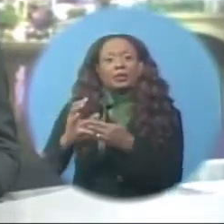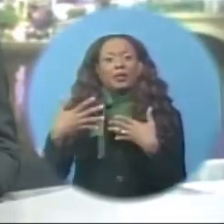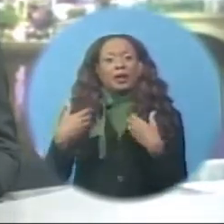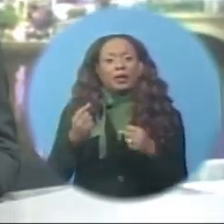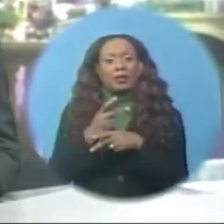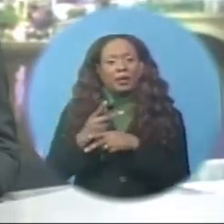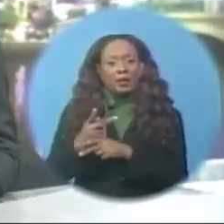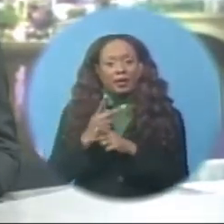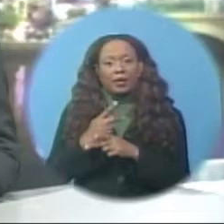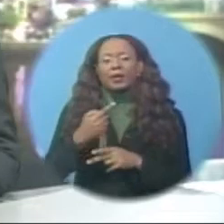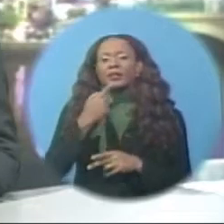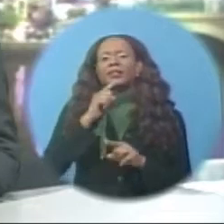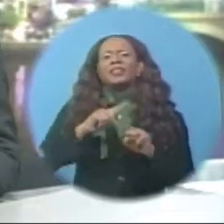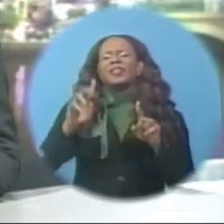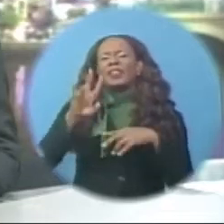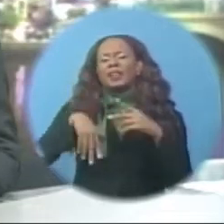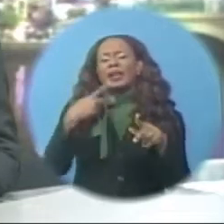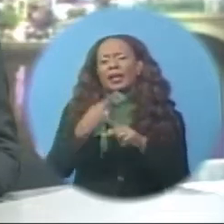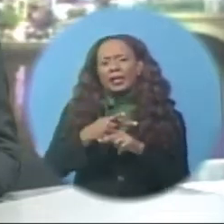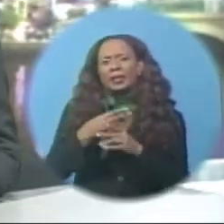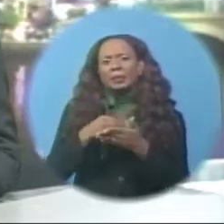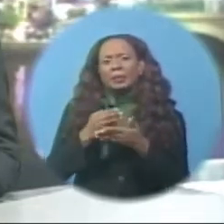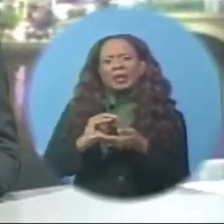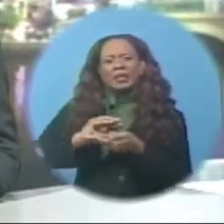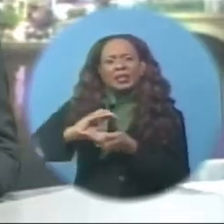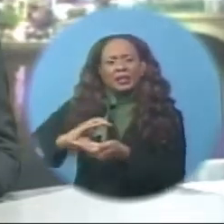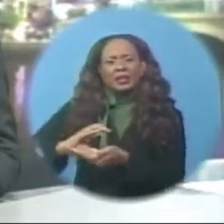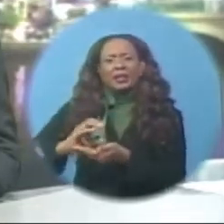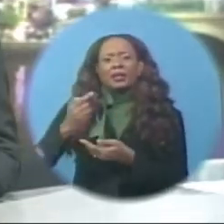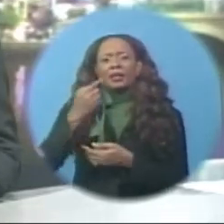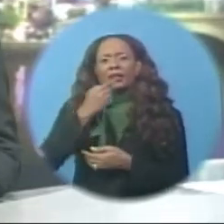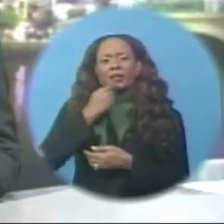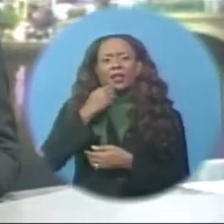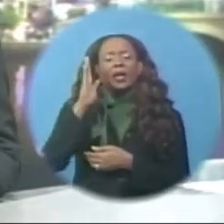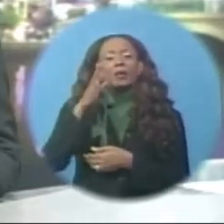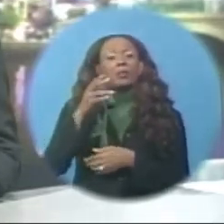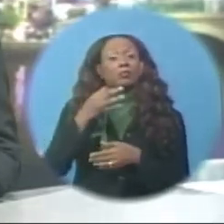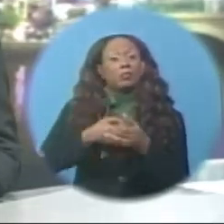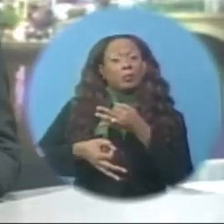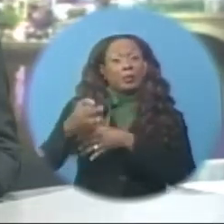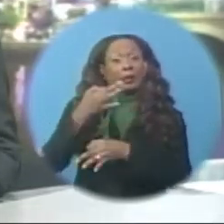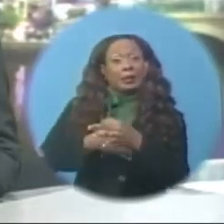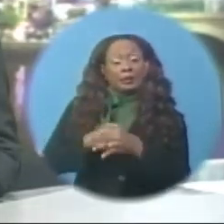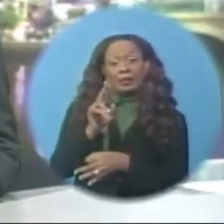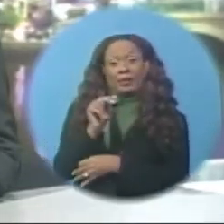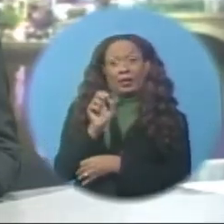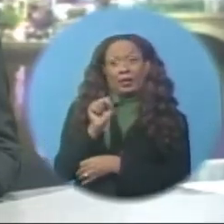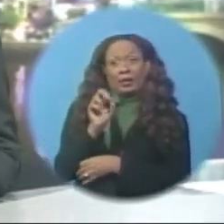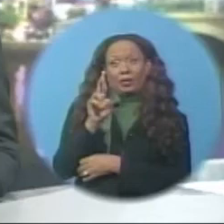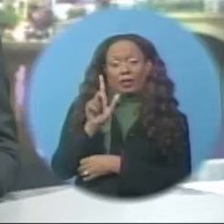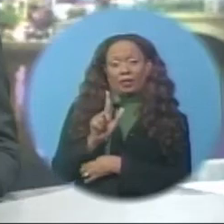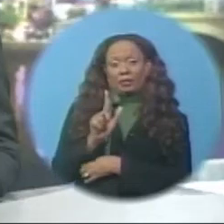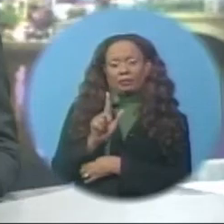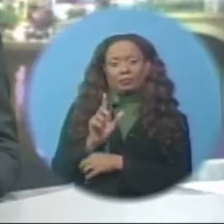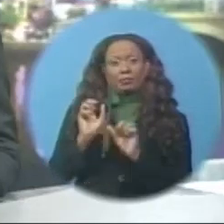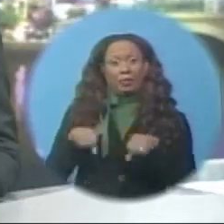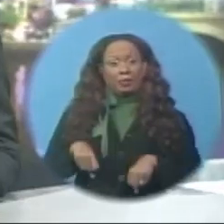is unlike the NSRL. He told the Senate his idea could eventually replace the NSRL.